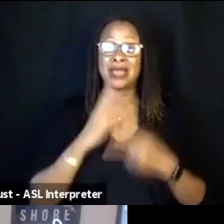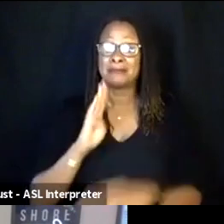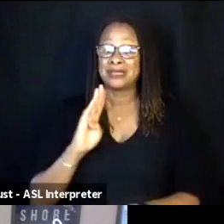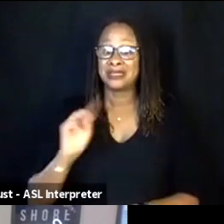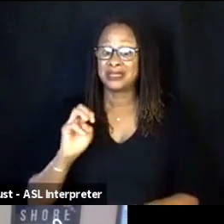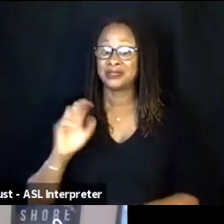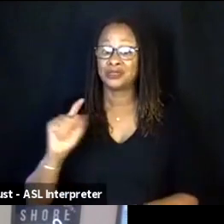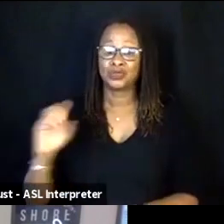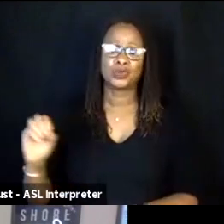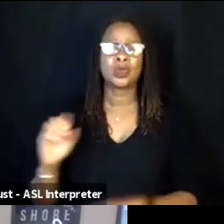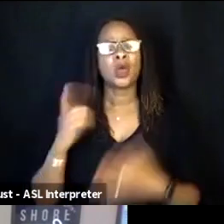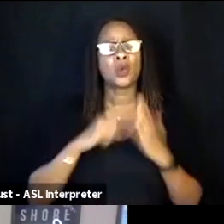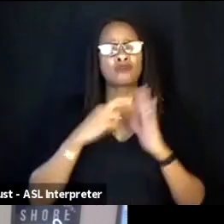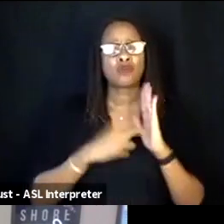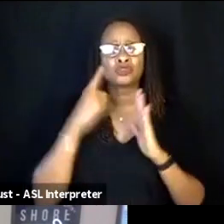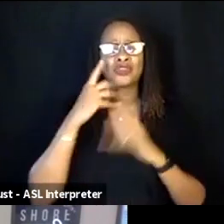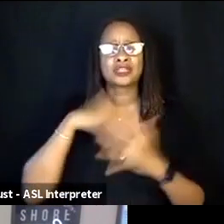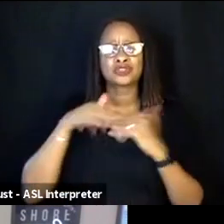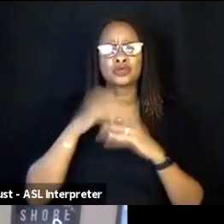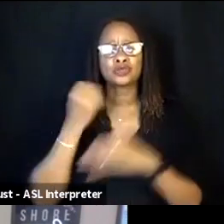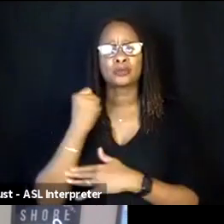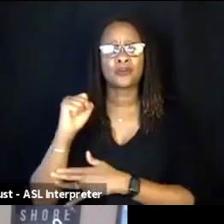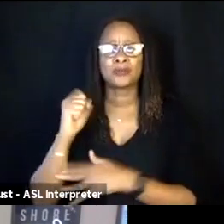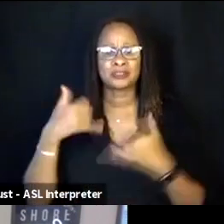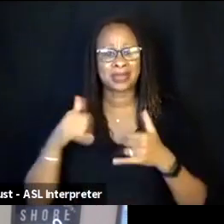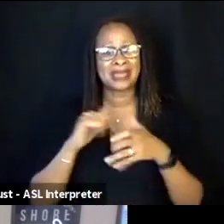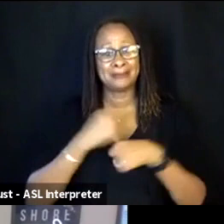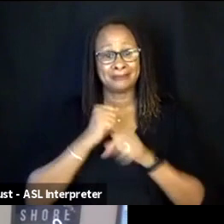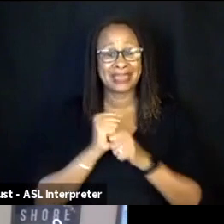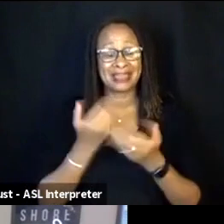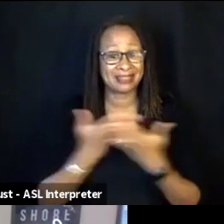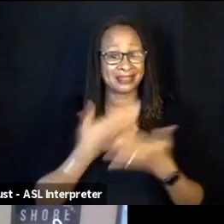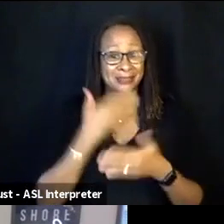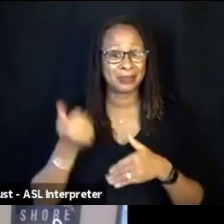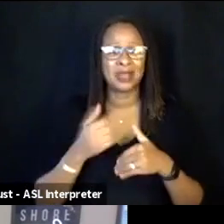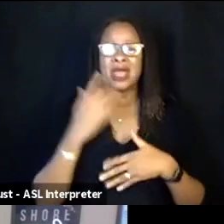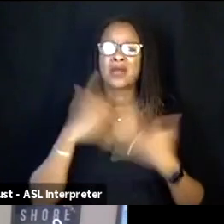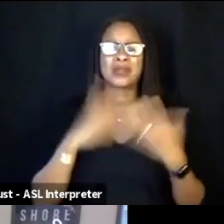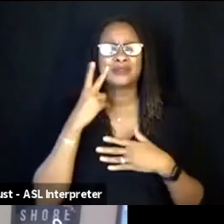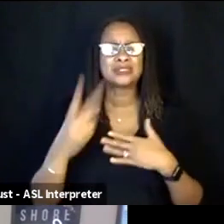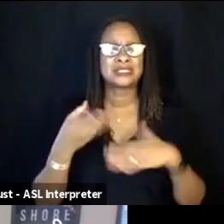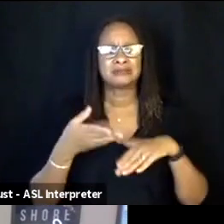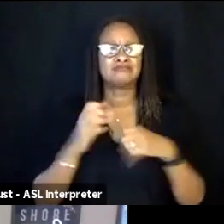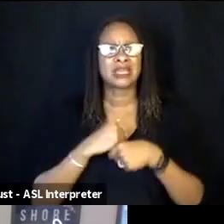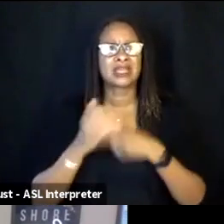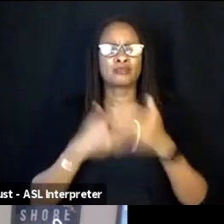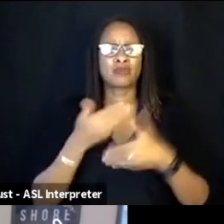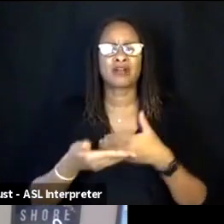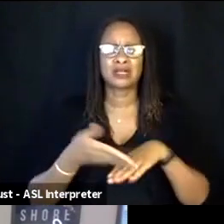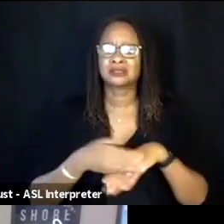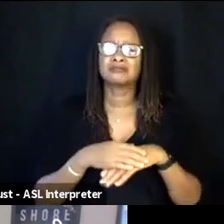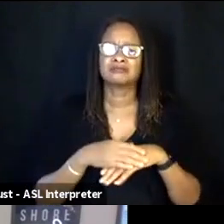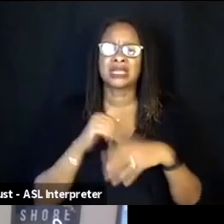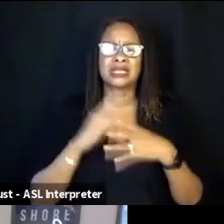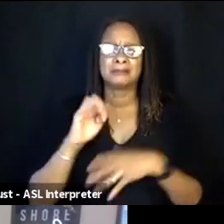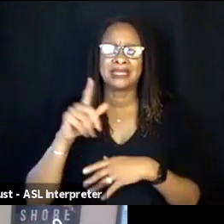social movements play in making media better, and what evidence have you seen of progress in media? Well, I do think